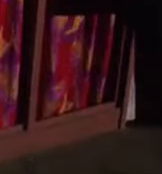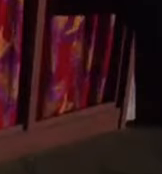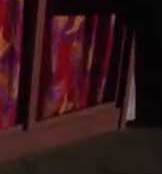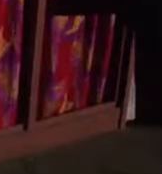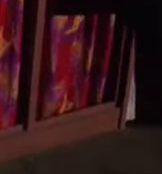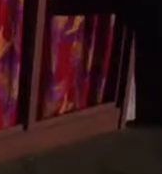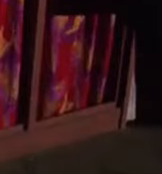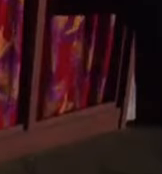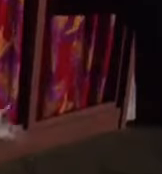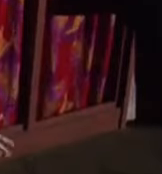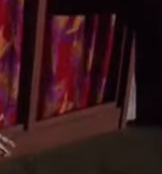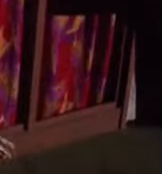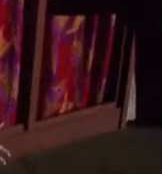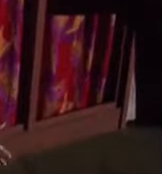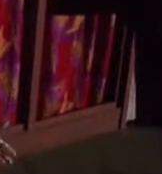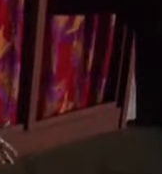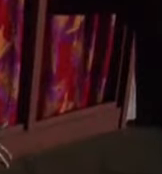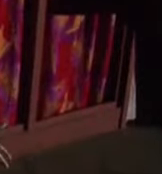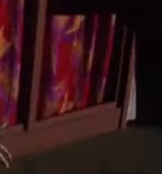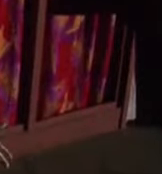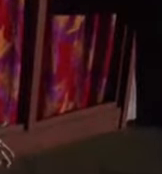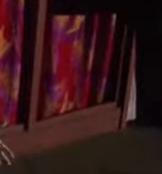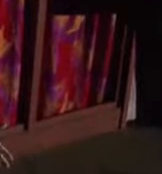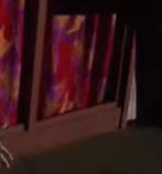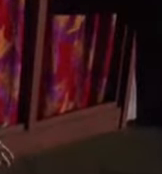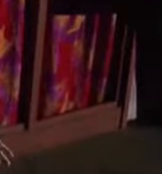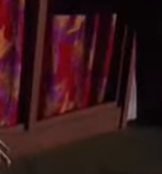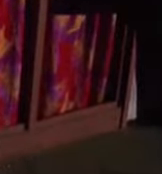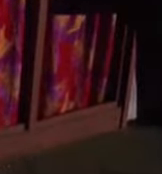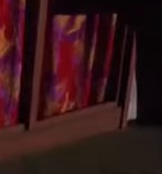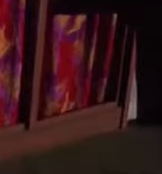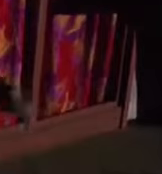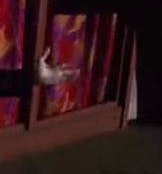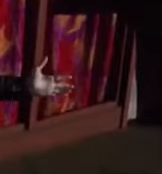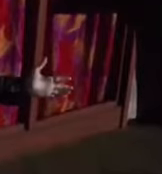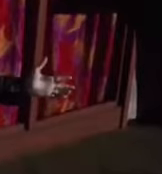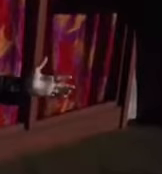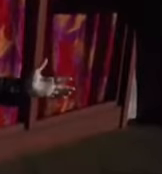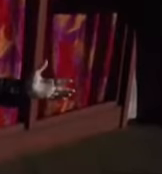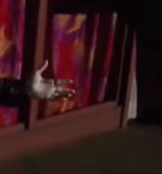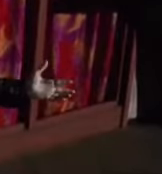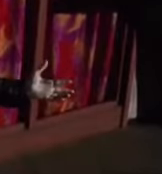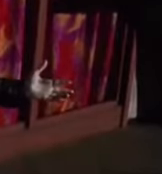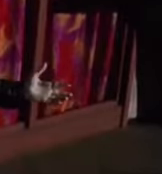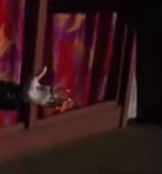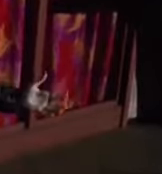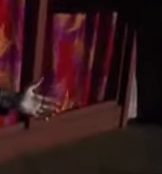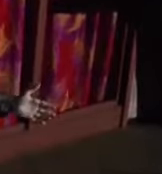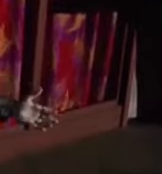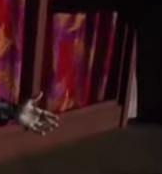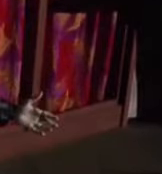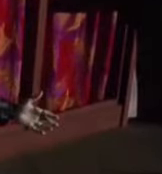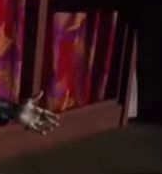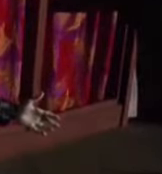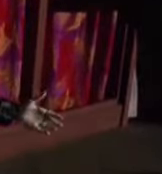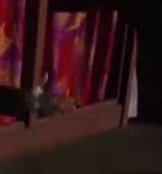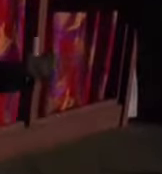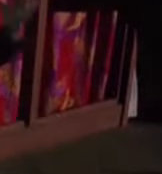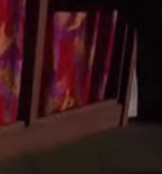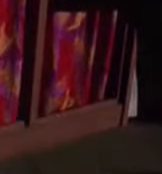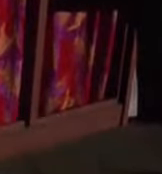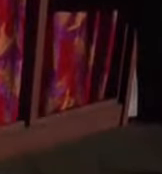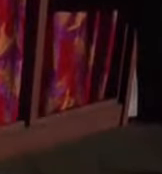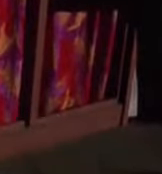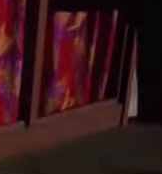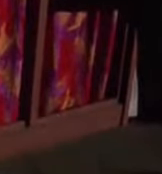tell you, you tell your friends are calling me on the horn all the time. I got to show up at shopping centers for openings and sign autographs and shit like that, and that